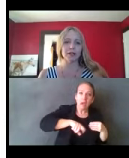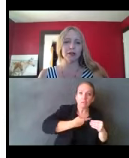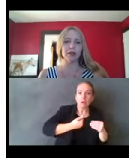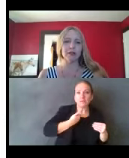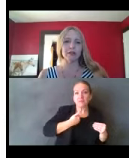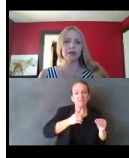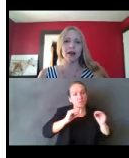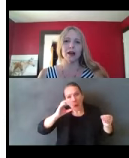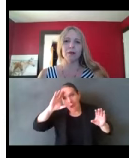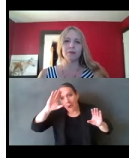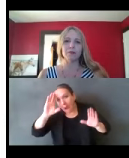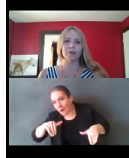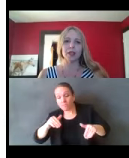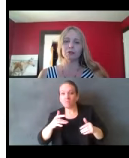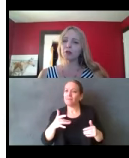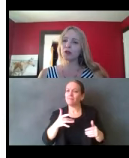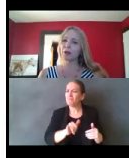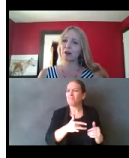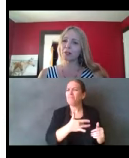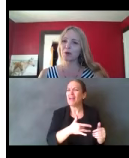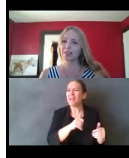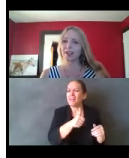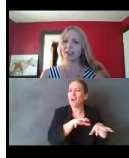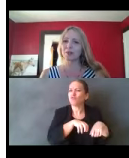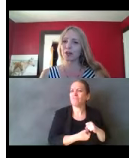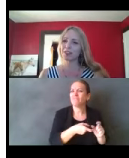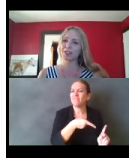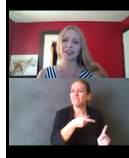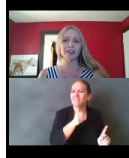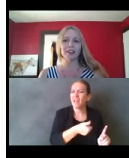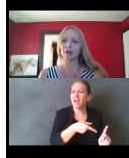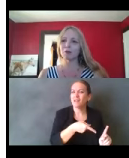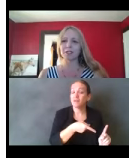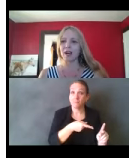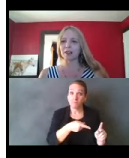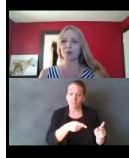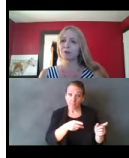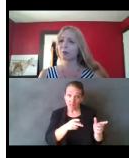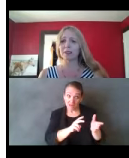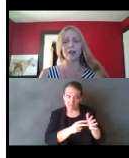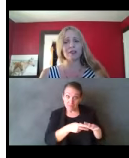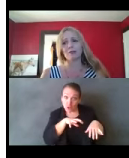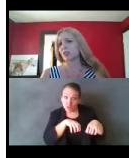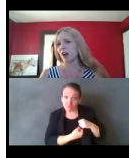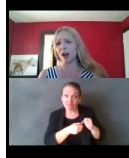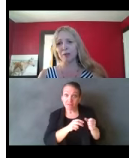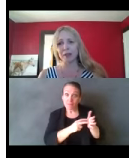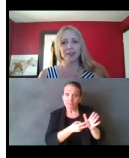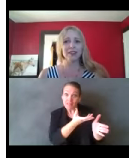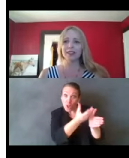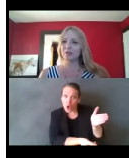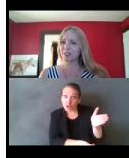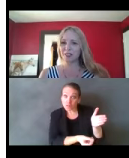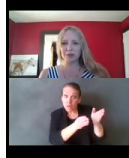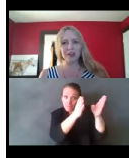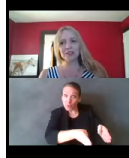those areas. And for grief, I always want to say, we're not just saying that a loved one died. Grief could be a loss of a job,